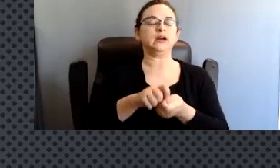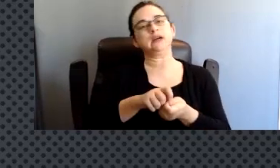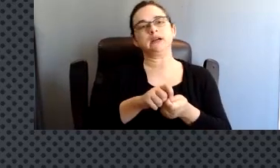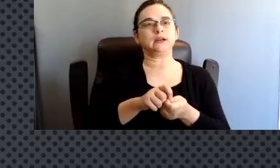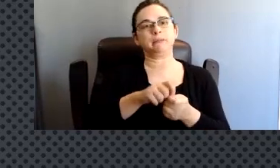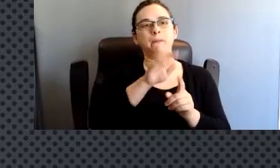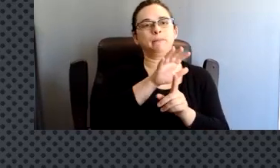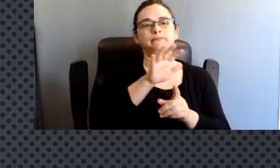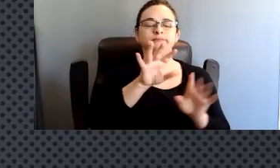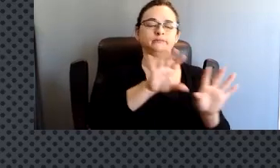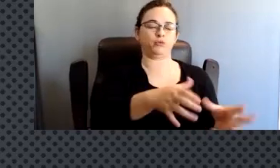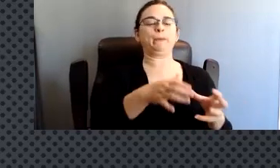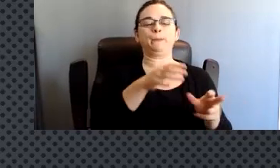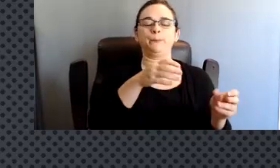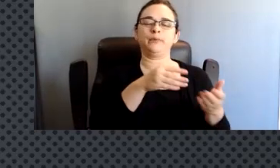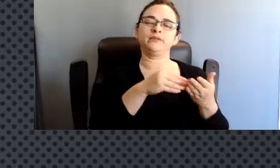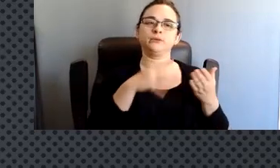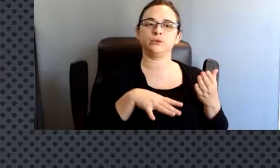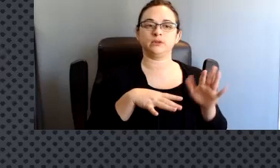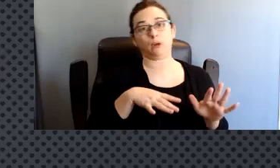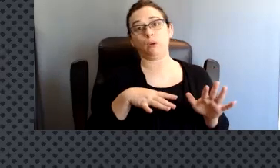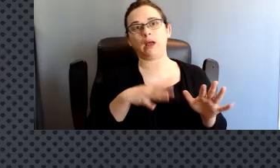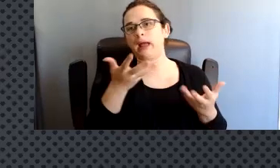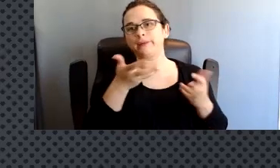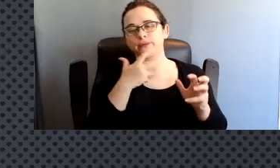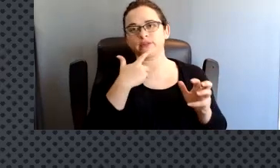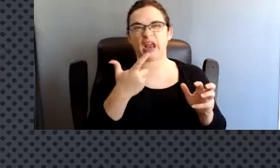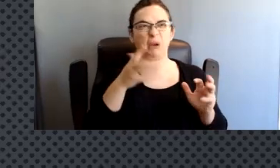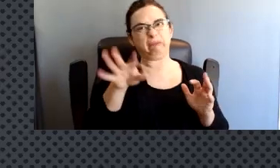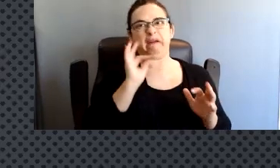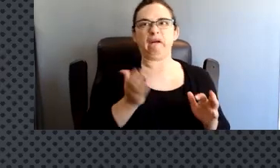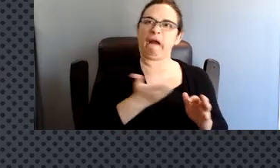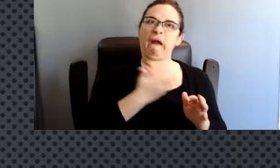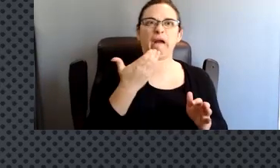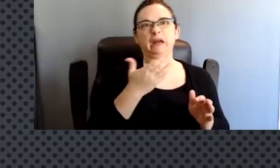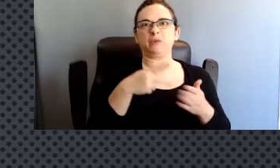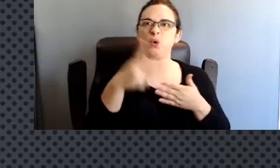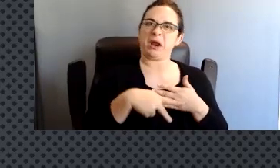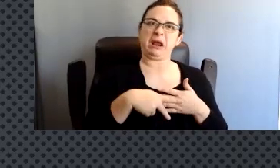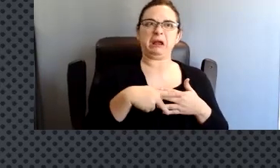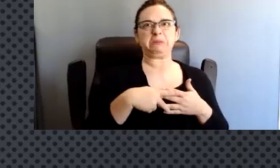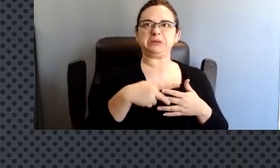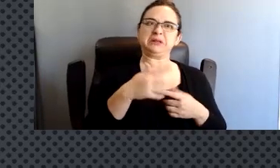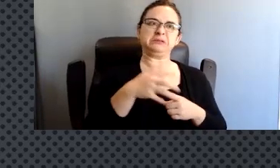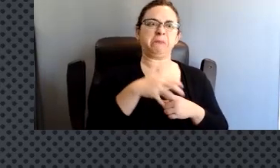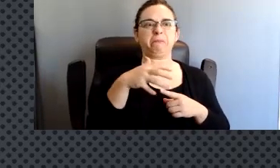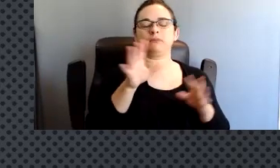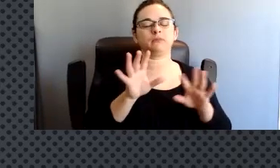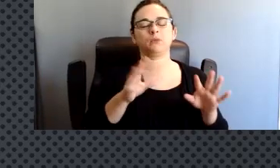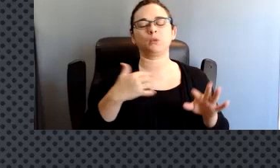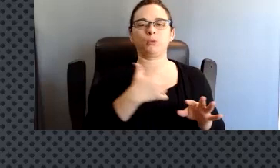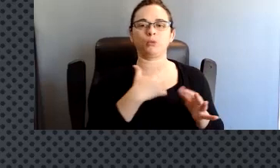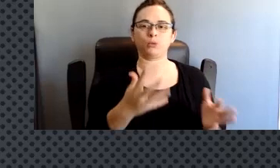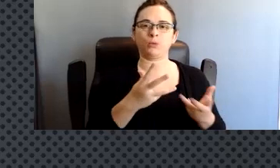program. This is why our program is the best. We all equally do the same thing, which is helping our students be successful. With